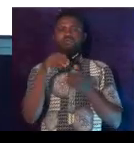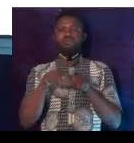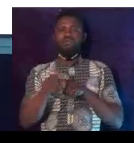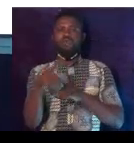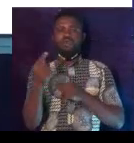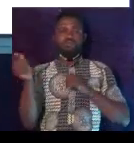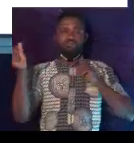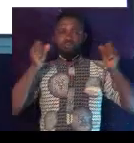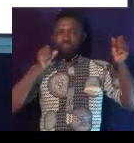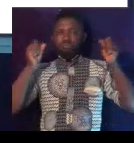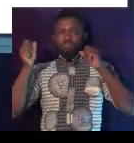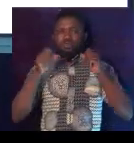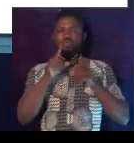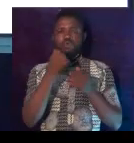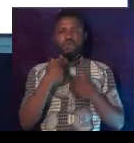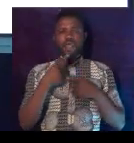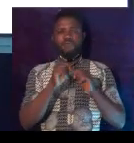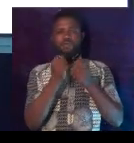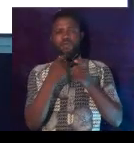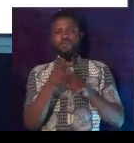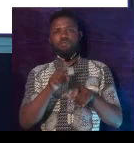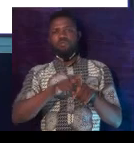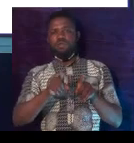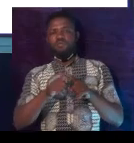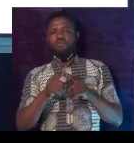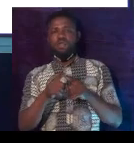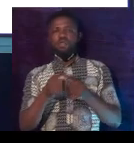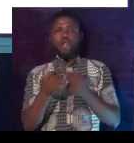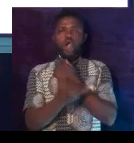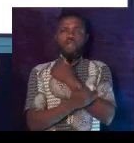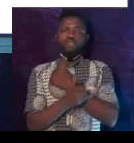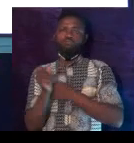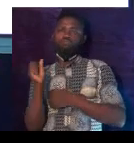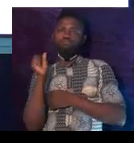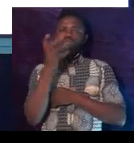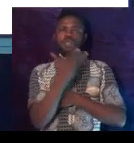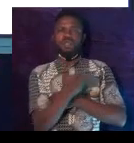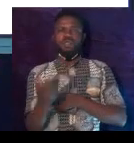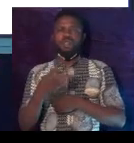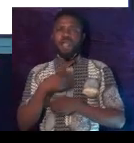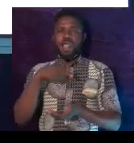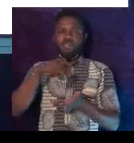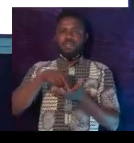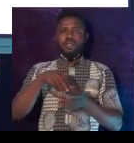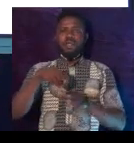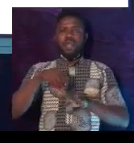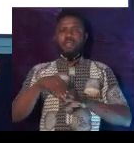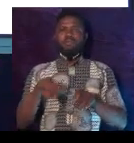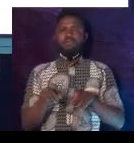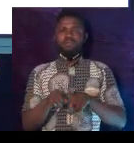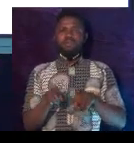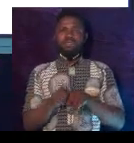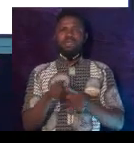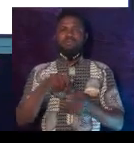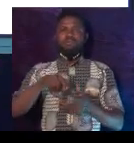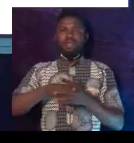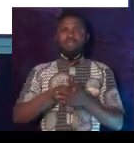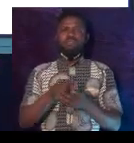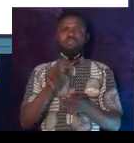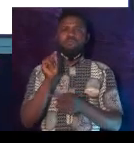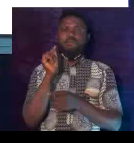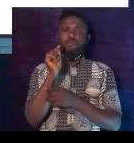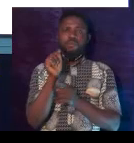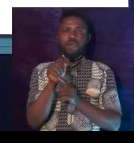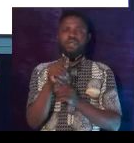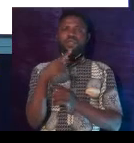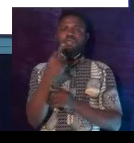the Olympics. Usually you have teams from different countries throwing things, and they all stand at the same starting point. Now, the